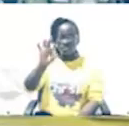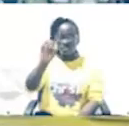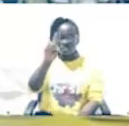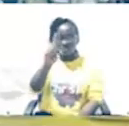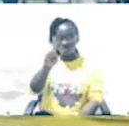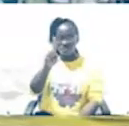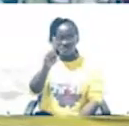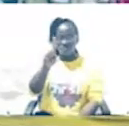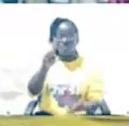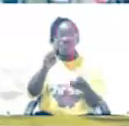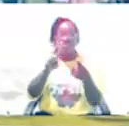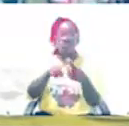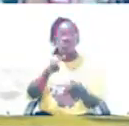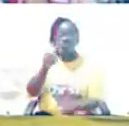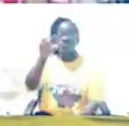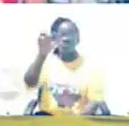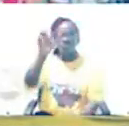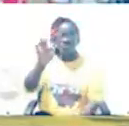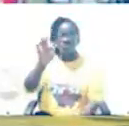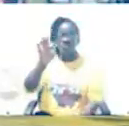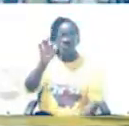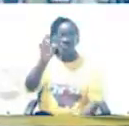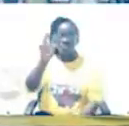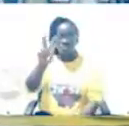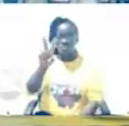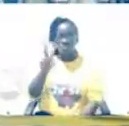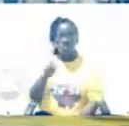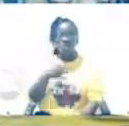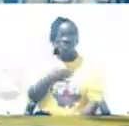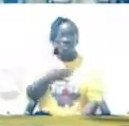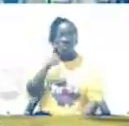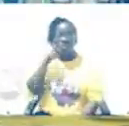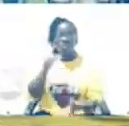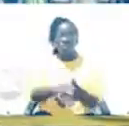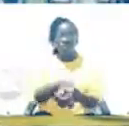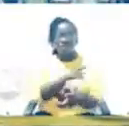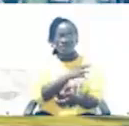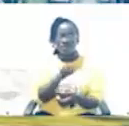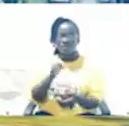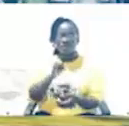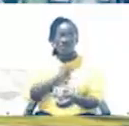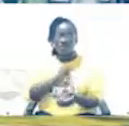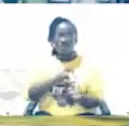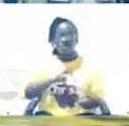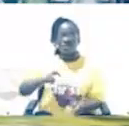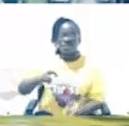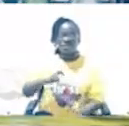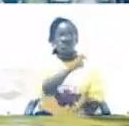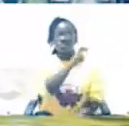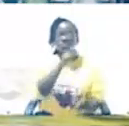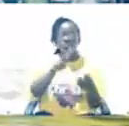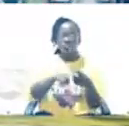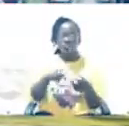1991. Is it 92? 92. My wife and I have traveled to a certain village. And the whole village is decapitated. Something.